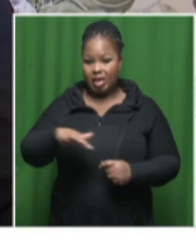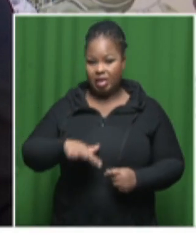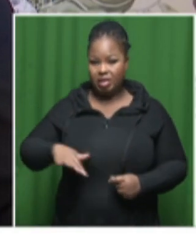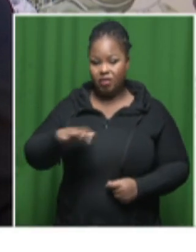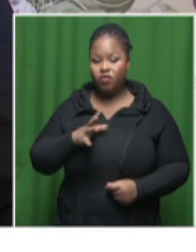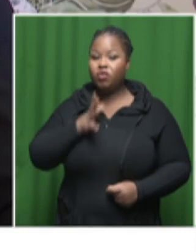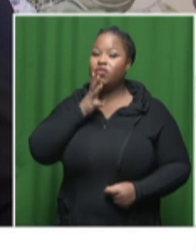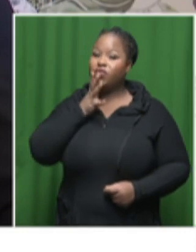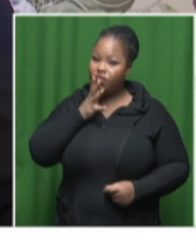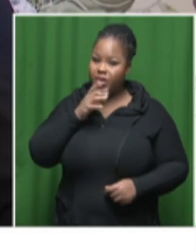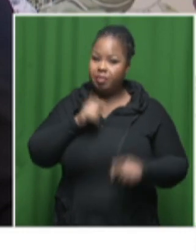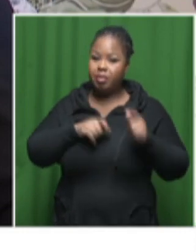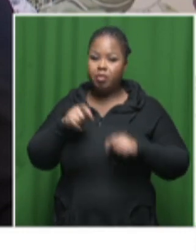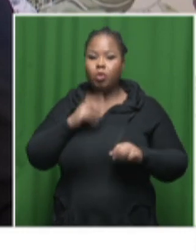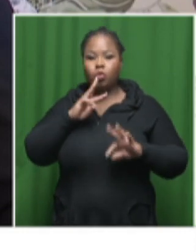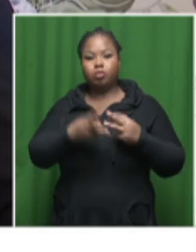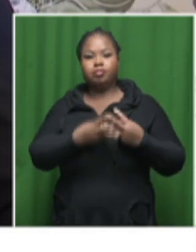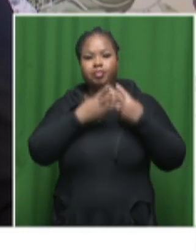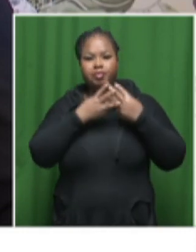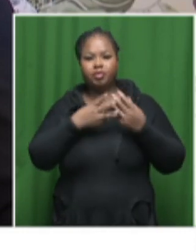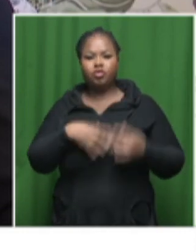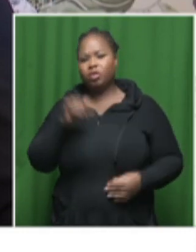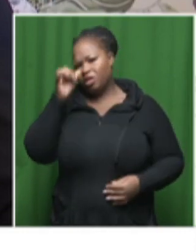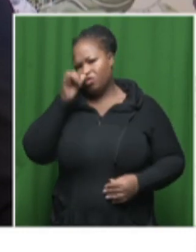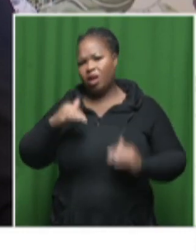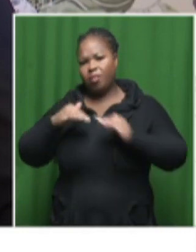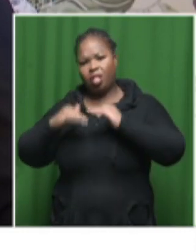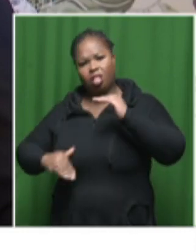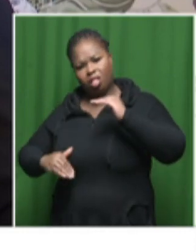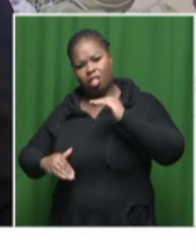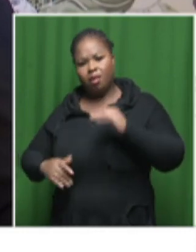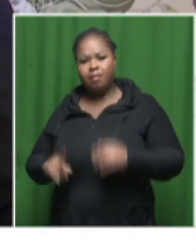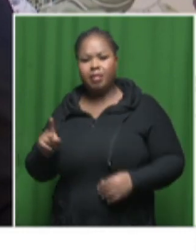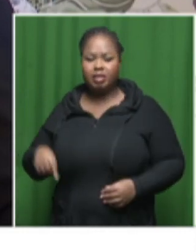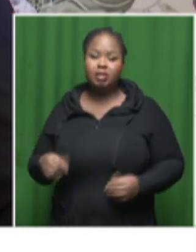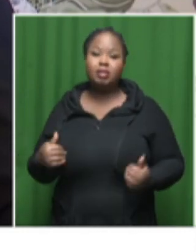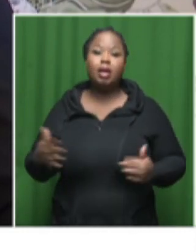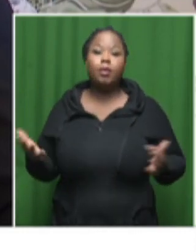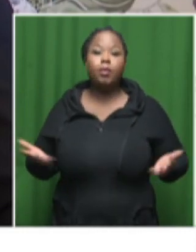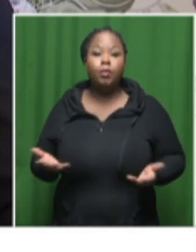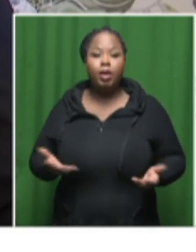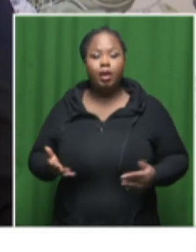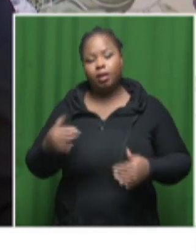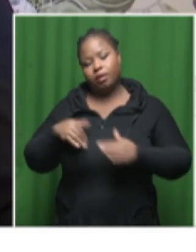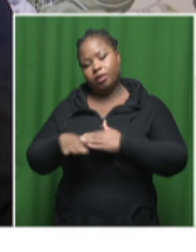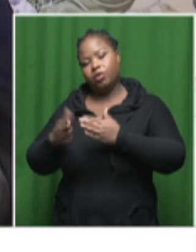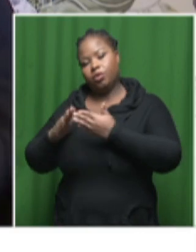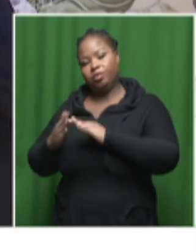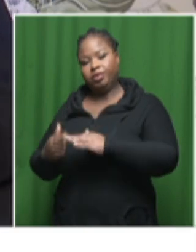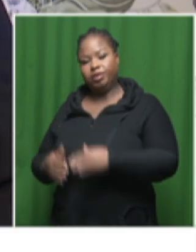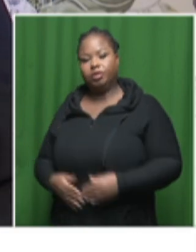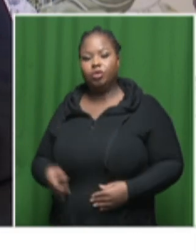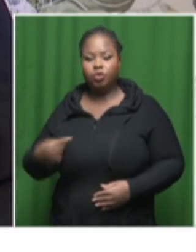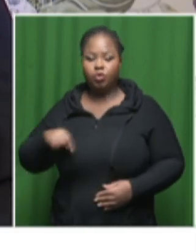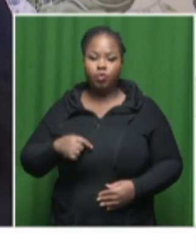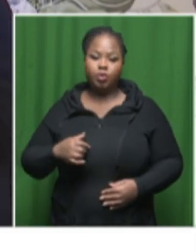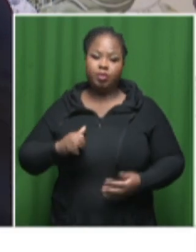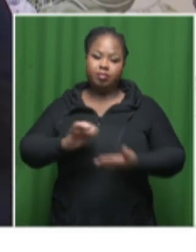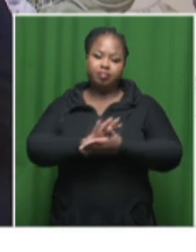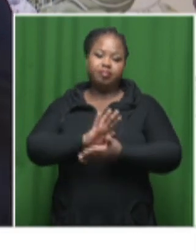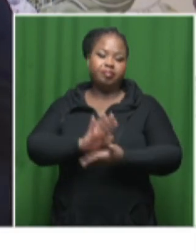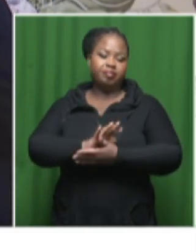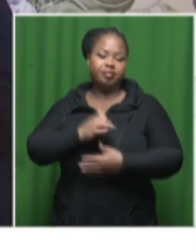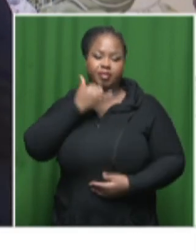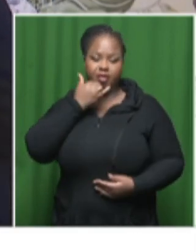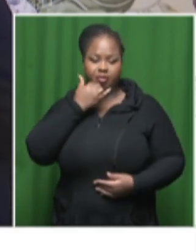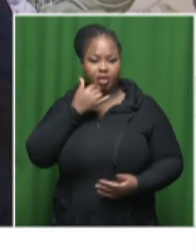to reduce it is to reduce the level of crime. It needs to start in the community, and that's why we are grateful that we here with